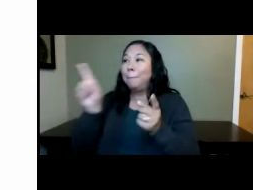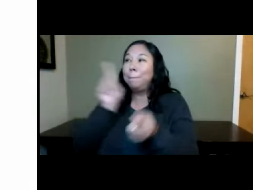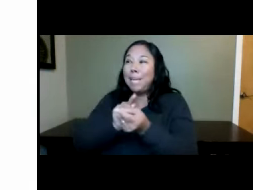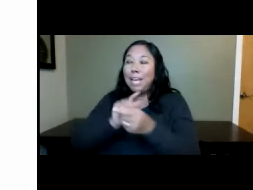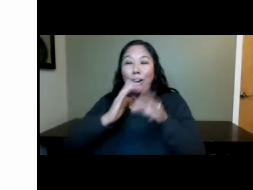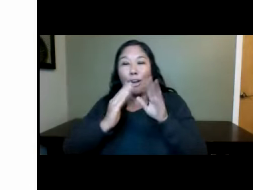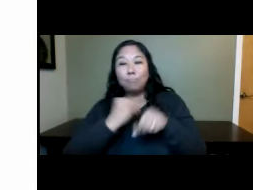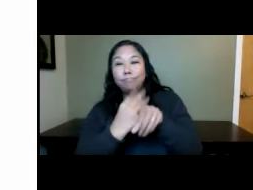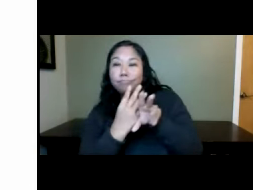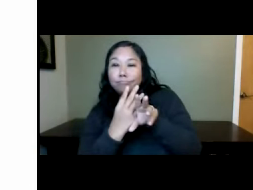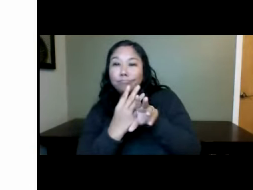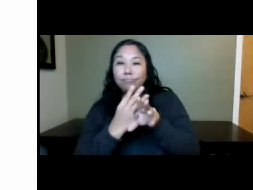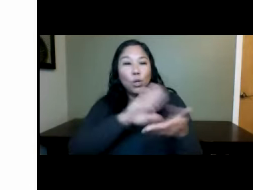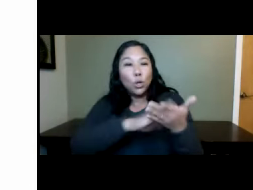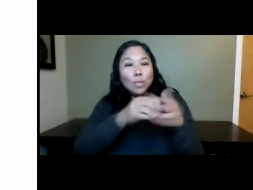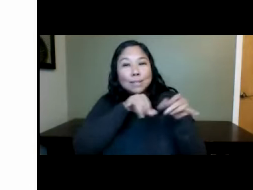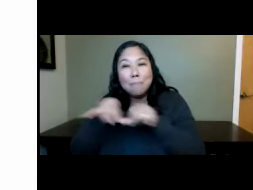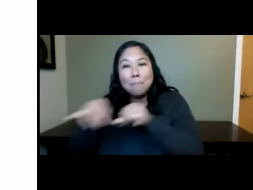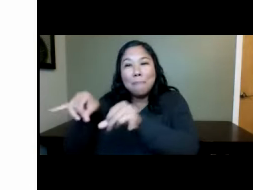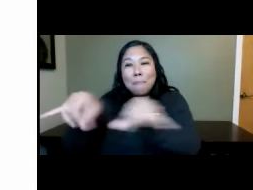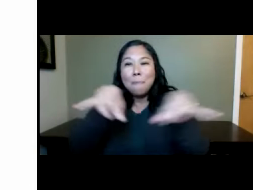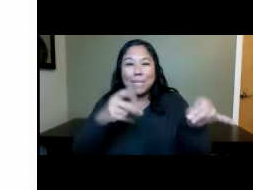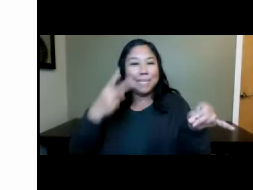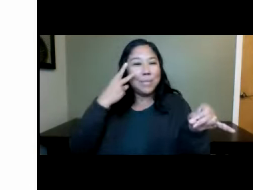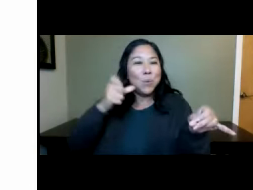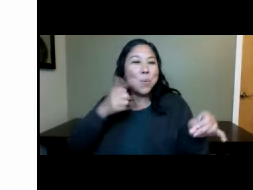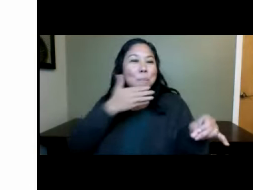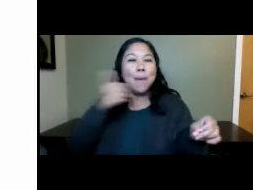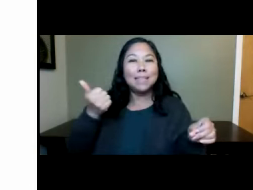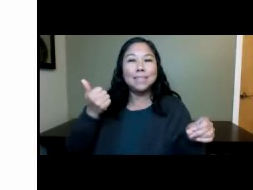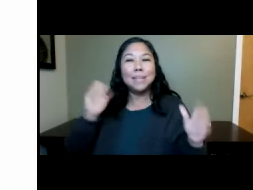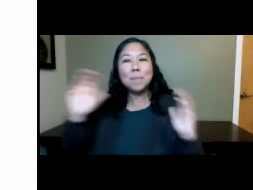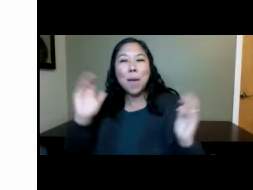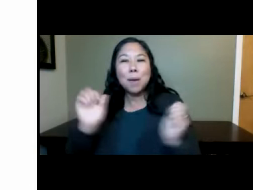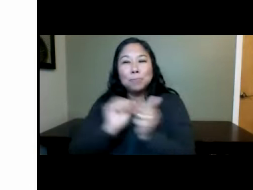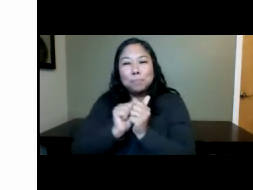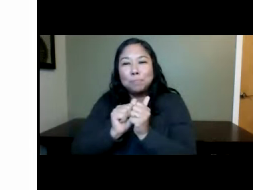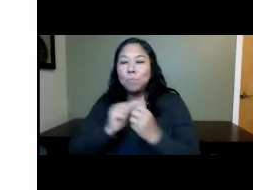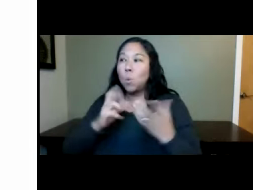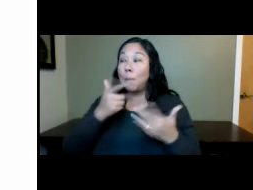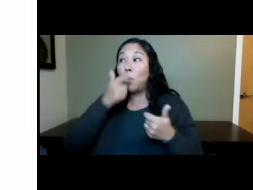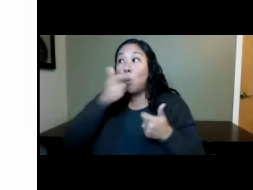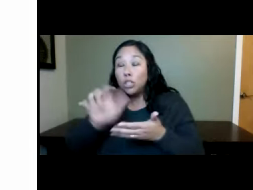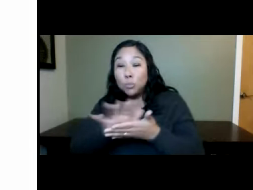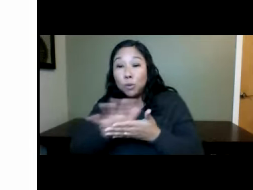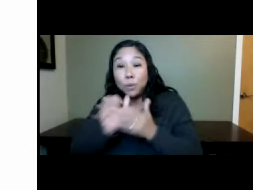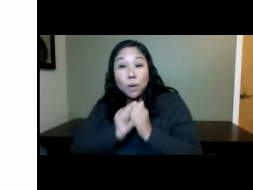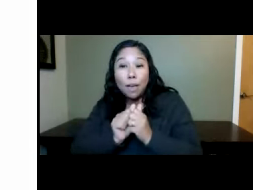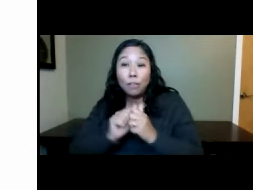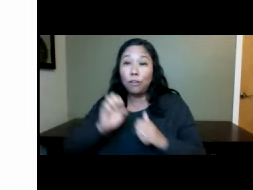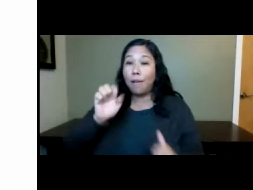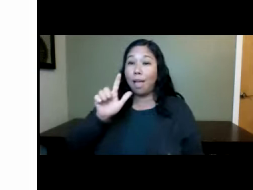it best, or watch videos, have a movie night if there's a movie that you all like to watch, whether it's Elf